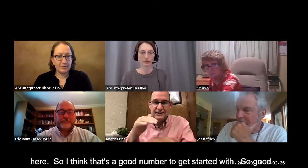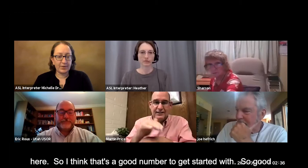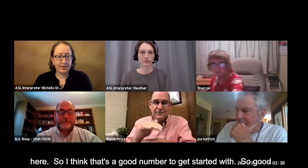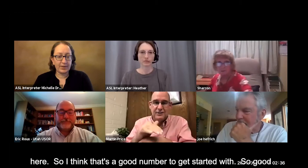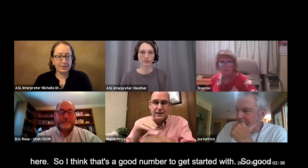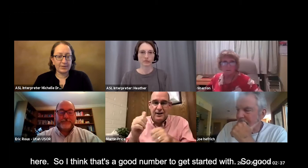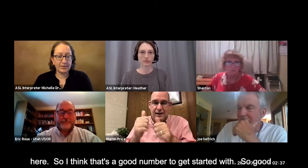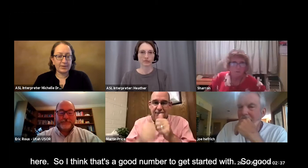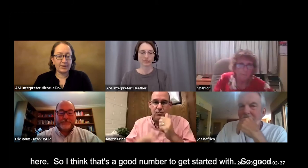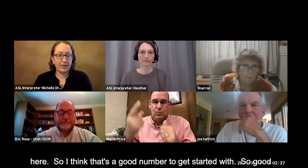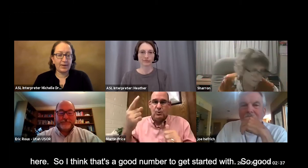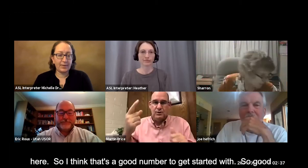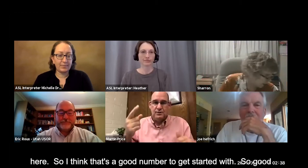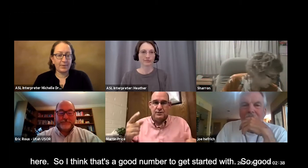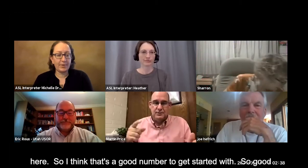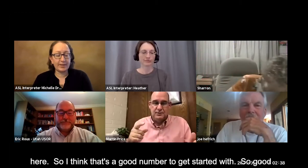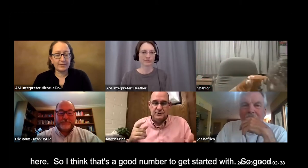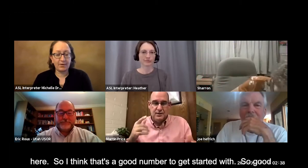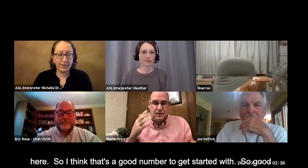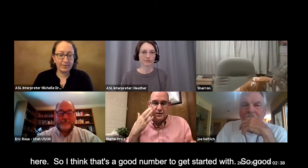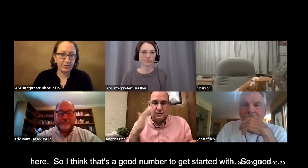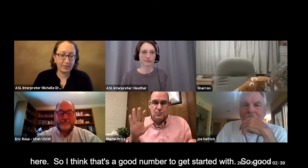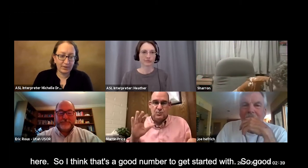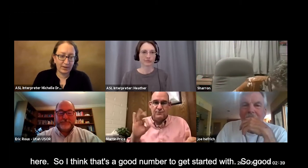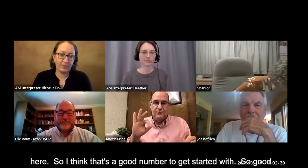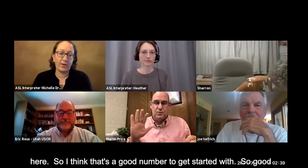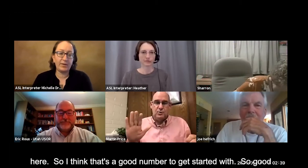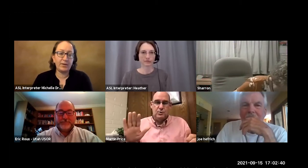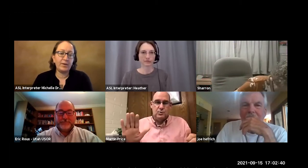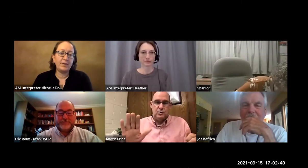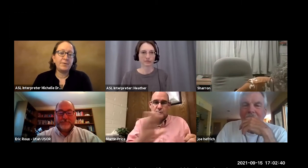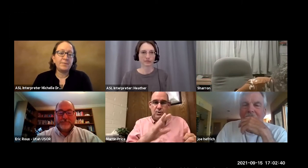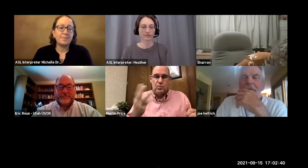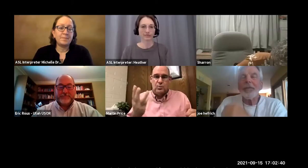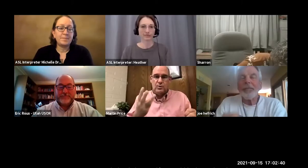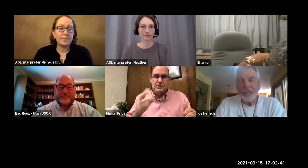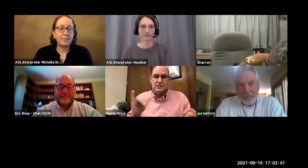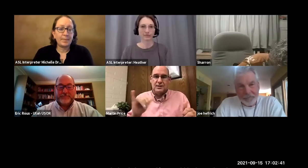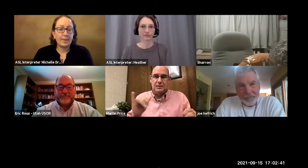members here. So I think that's a good number to get started with. So good evening, everyone.